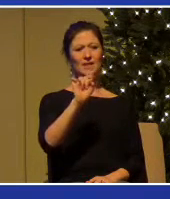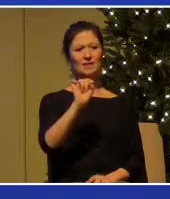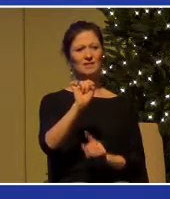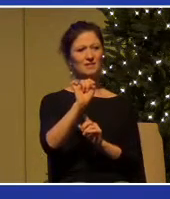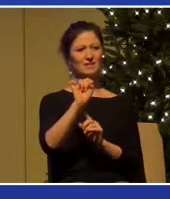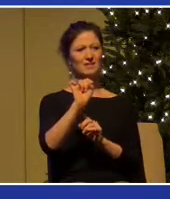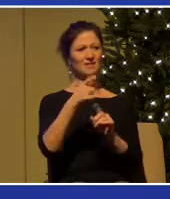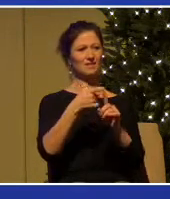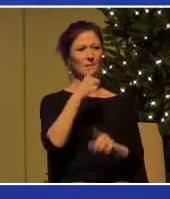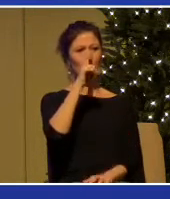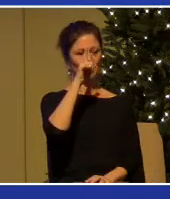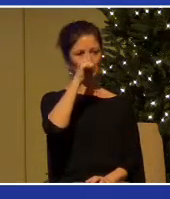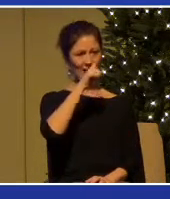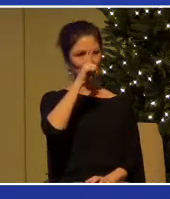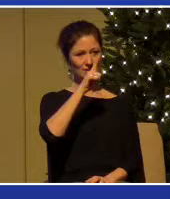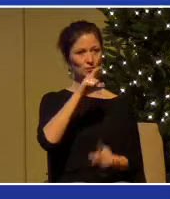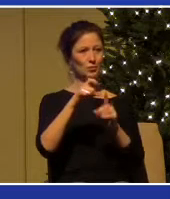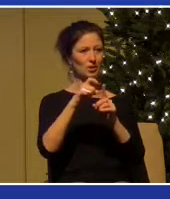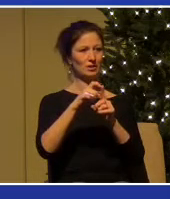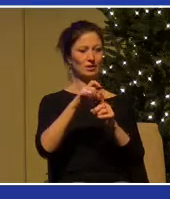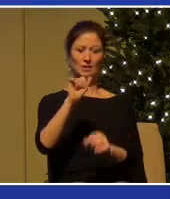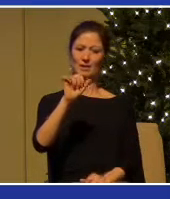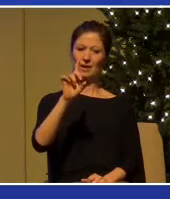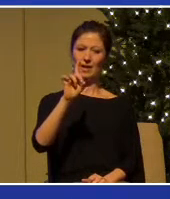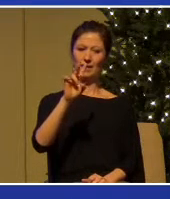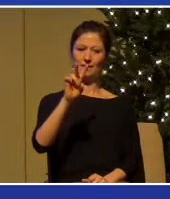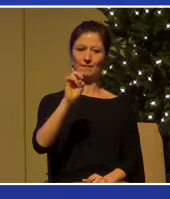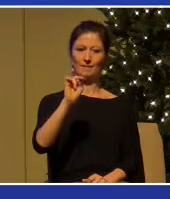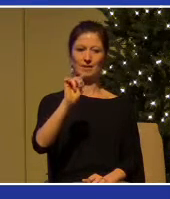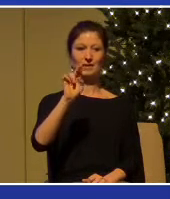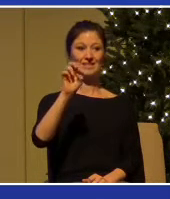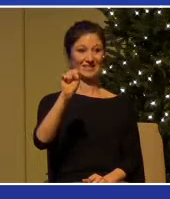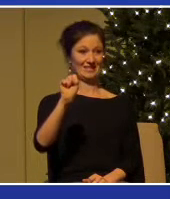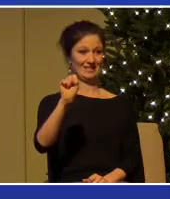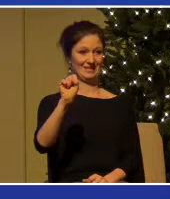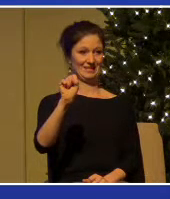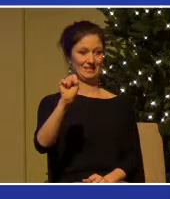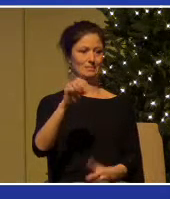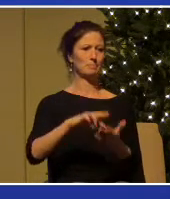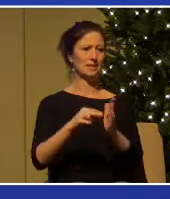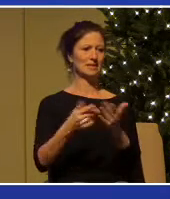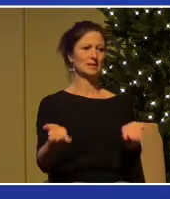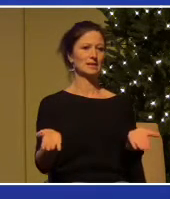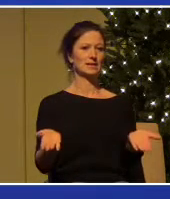from the Latin word Adventus, which means coming.